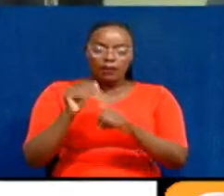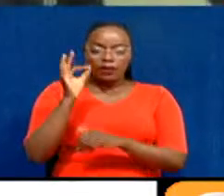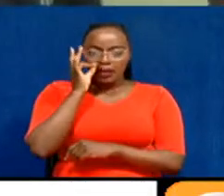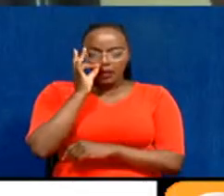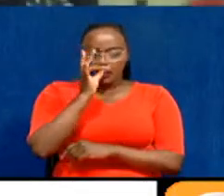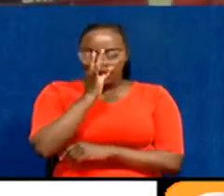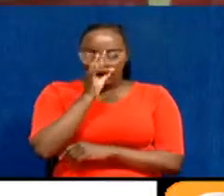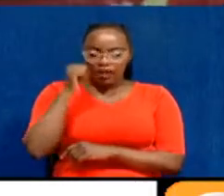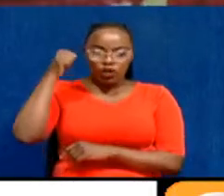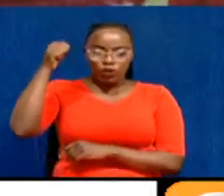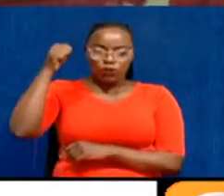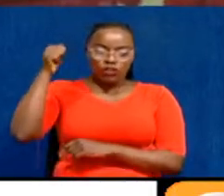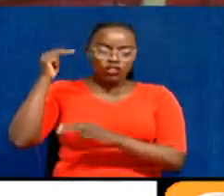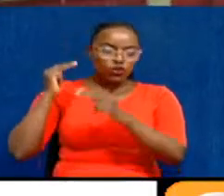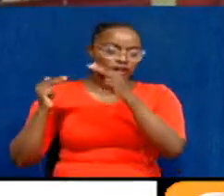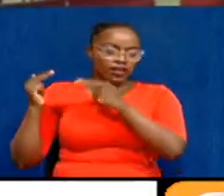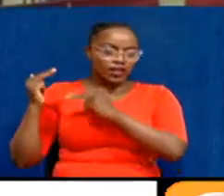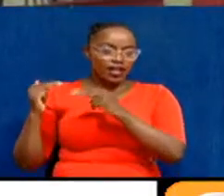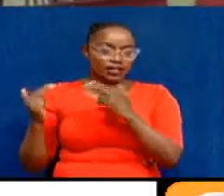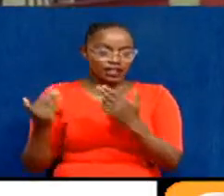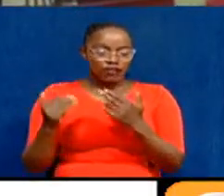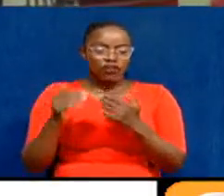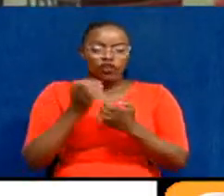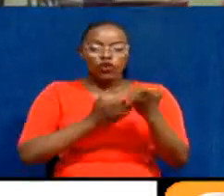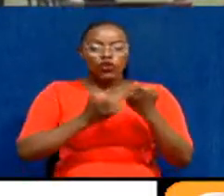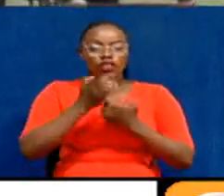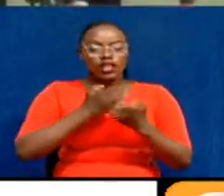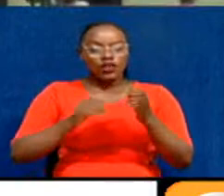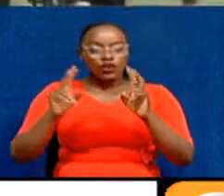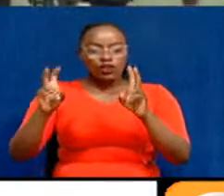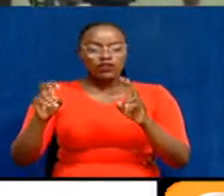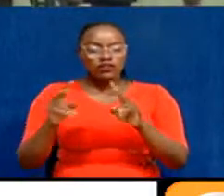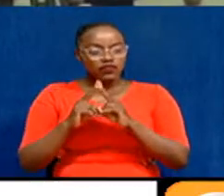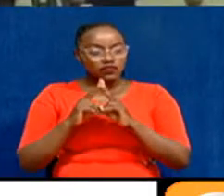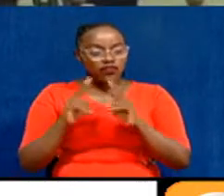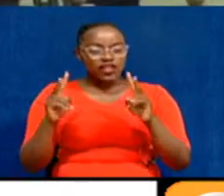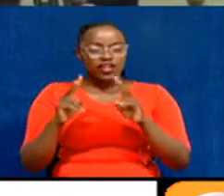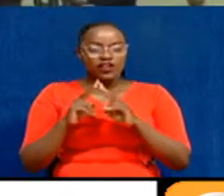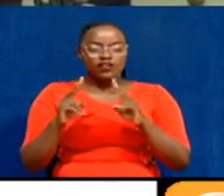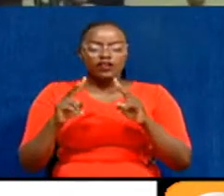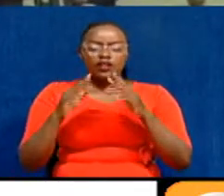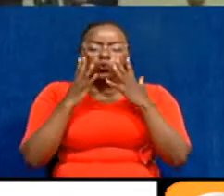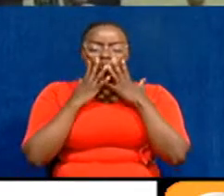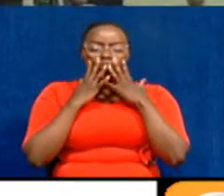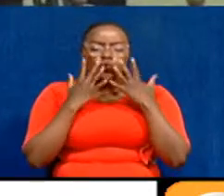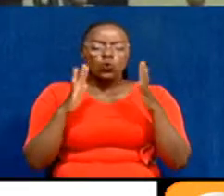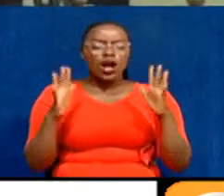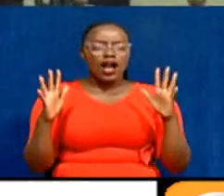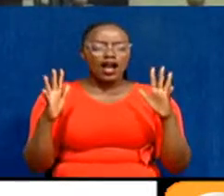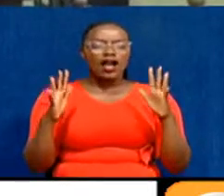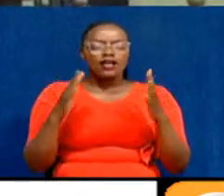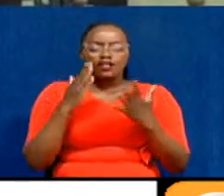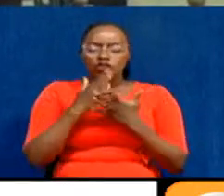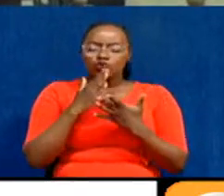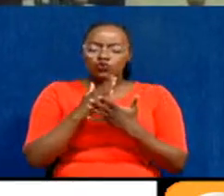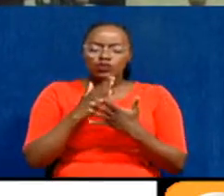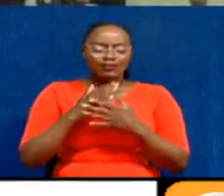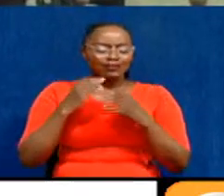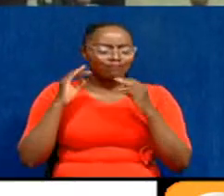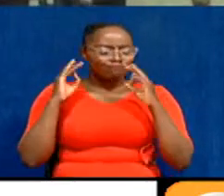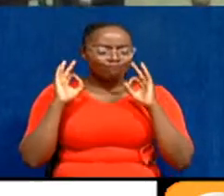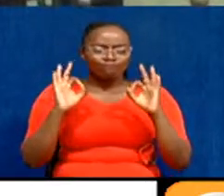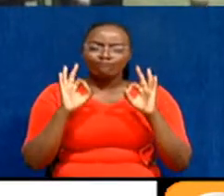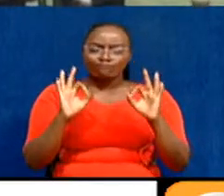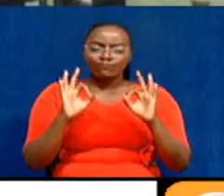Mwai Kibaki's political legacy. On the economic side, a very colorful, undoubtedly